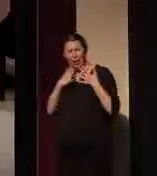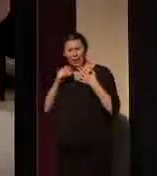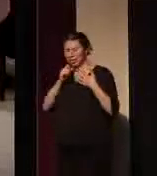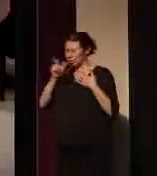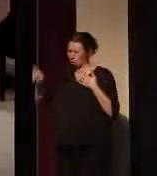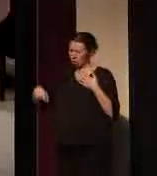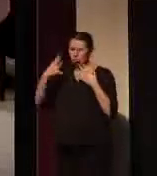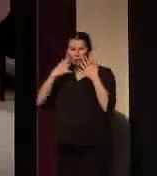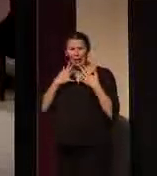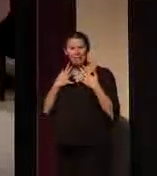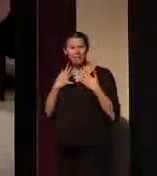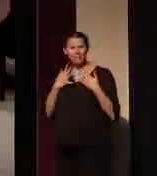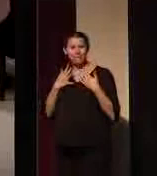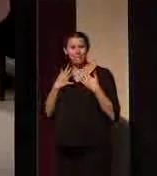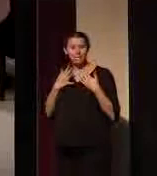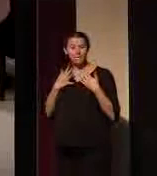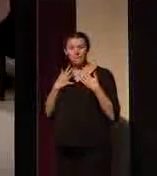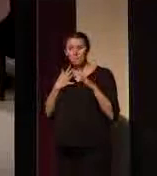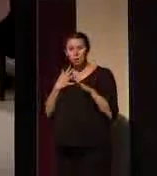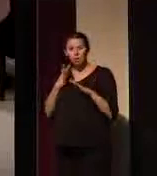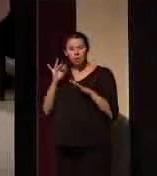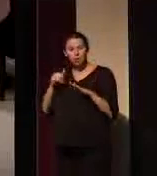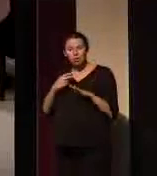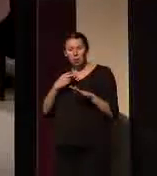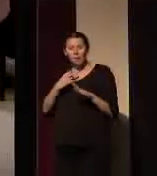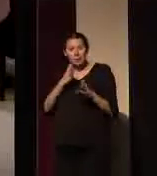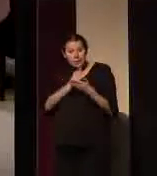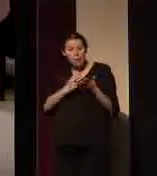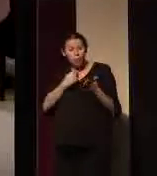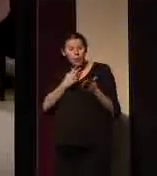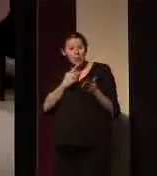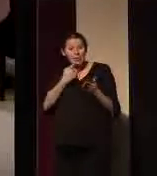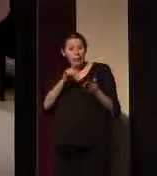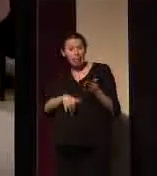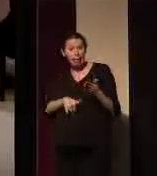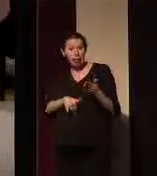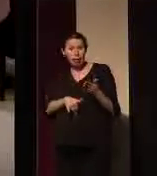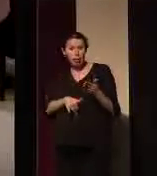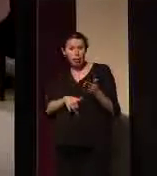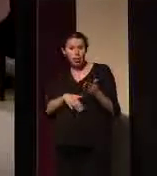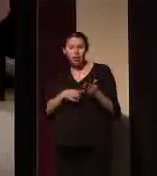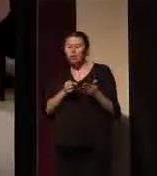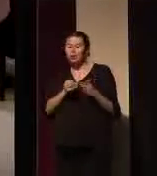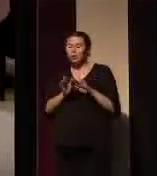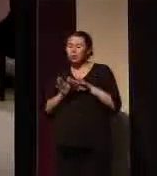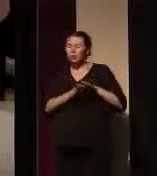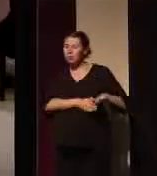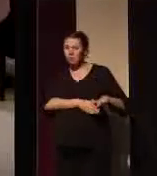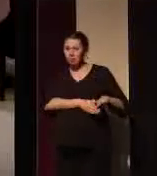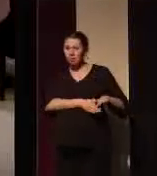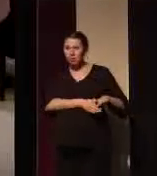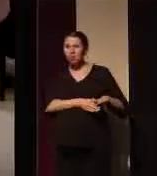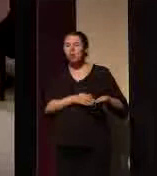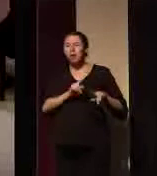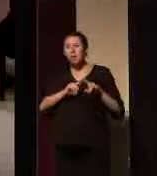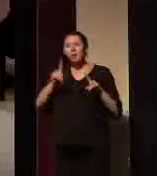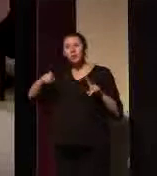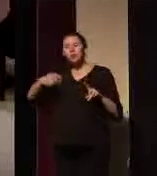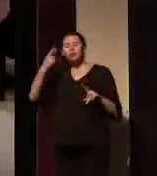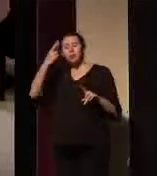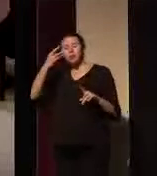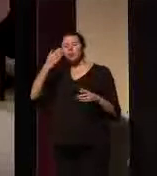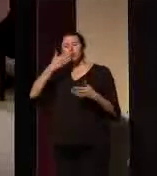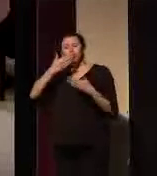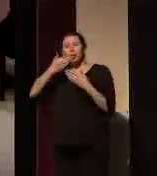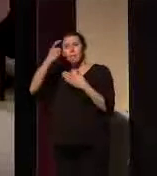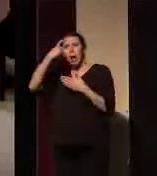of voices they need to hear, the voices of the reasonable mind. You may not ever change them, but I would just love to see the streets